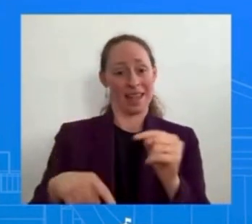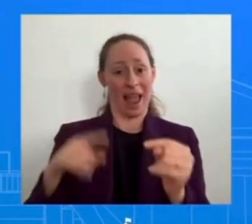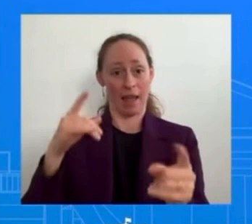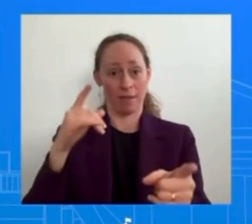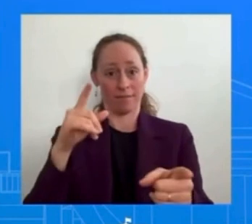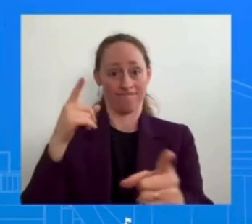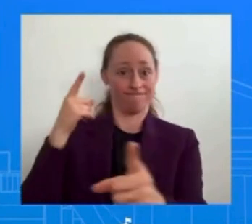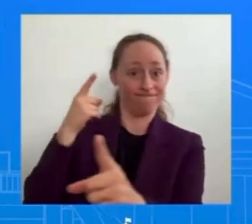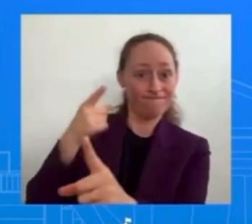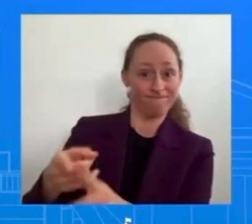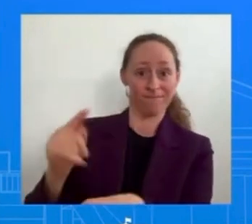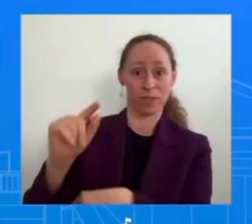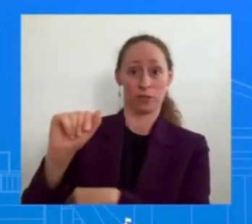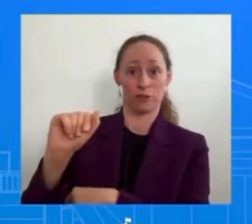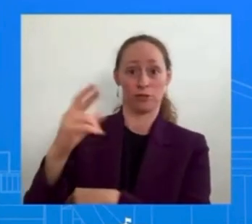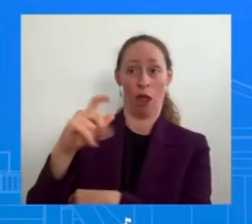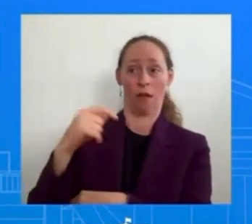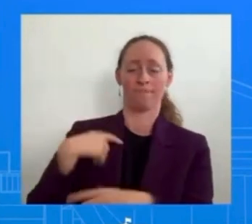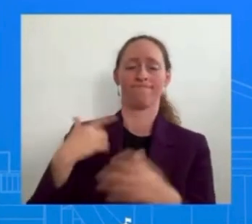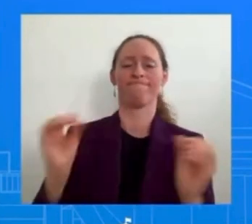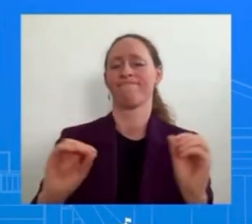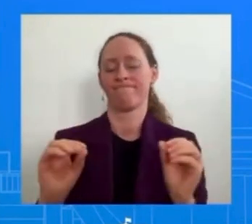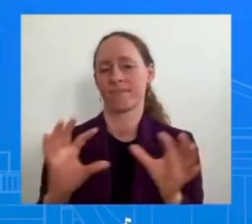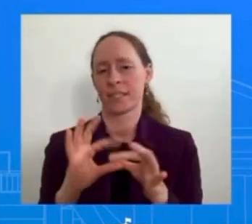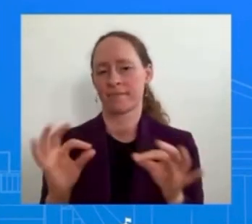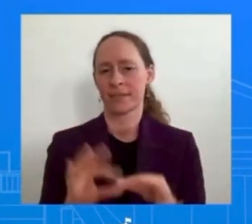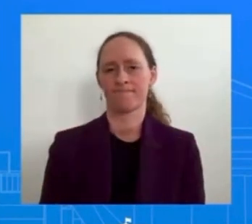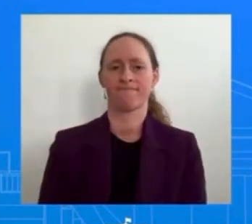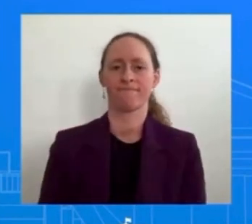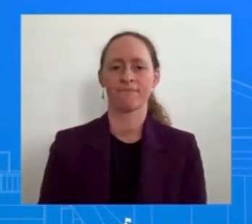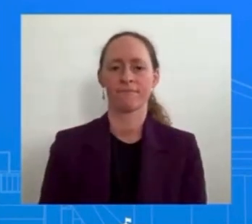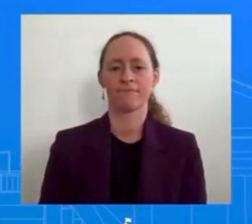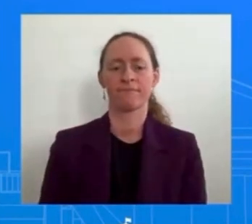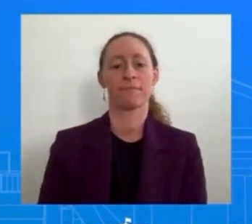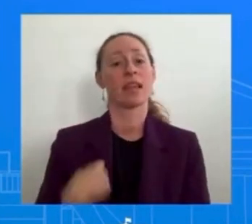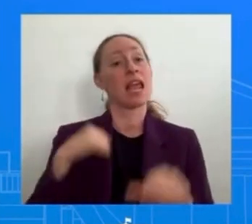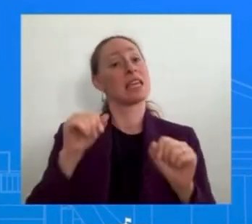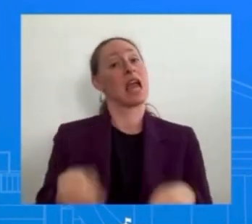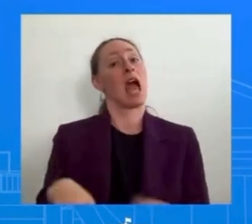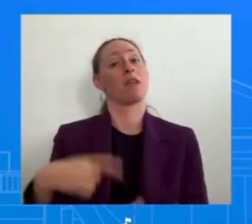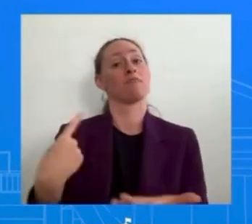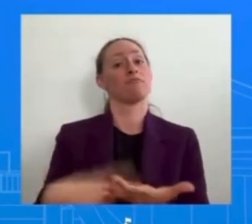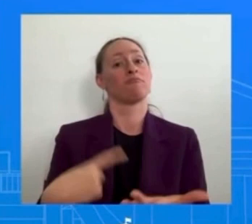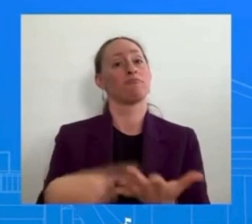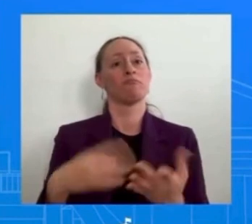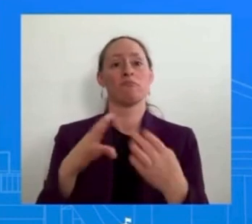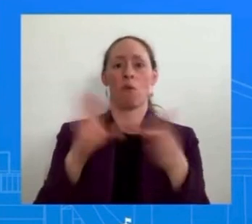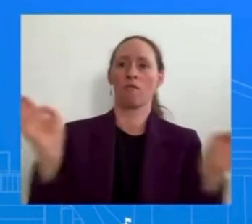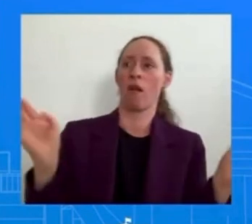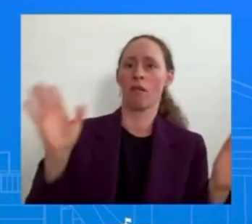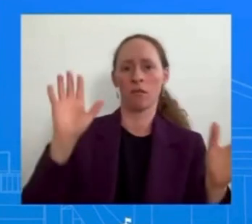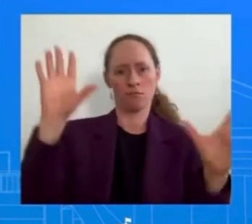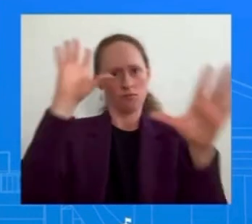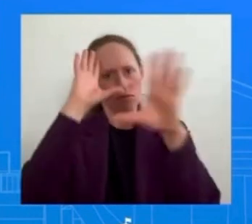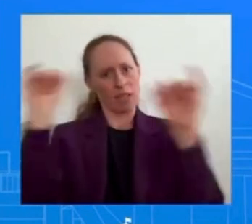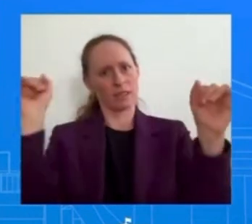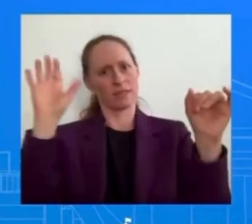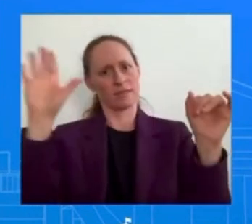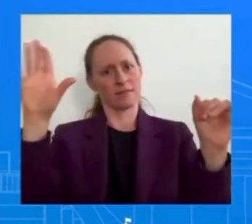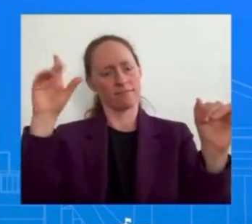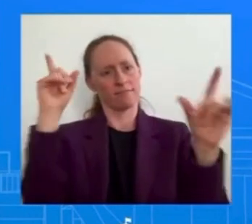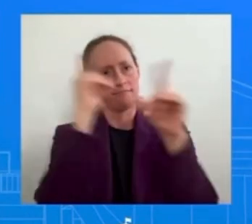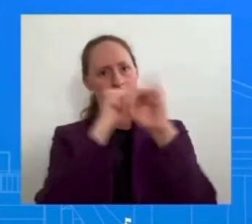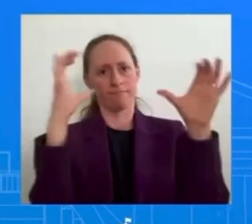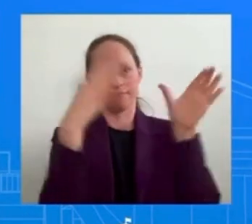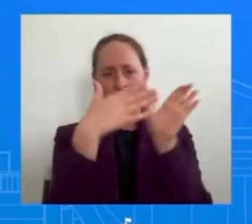what the president thinks and how he sees that particular plan moving forward and what we're trying to do as it relates to student loan debt. Are you worried